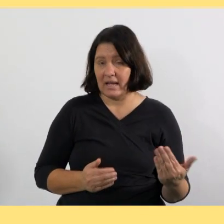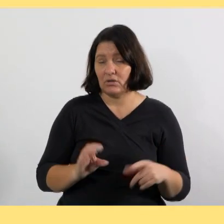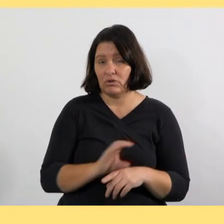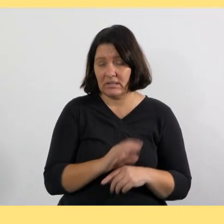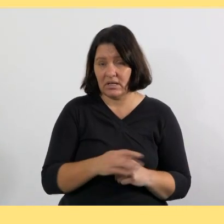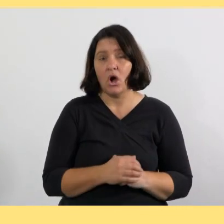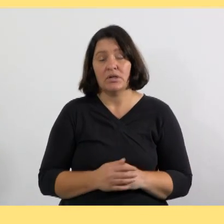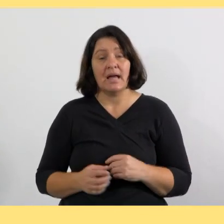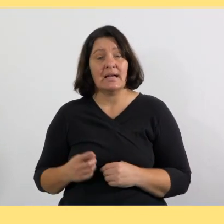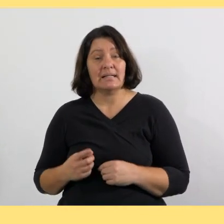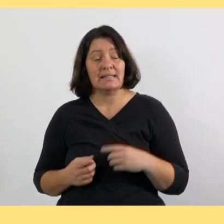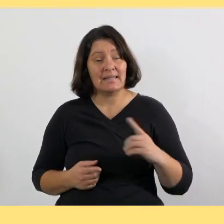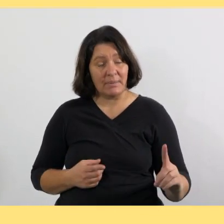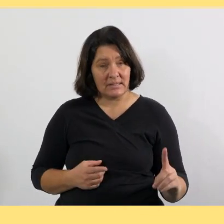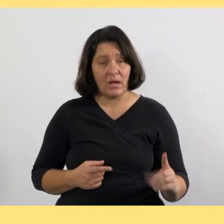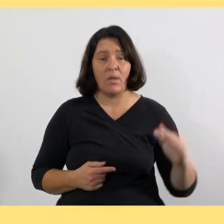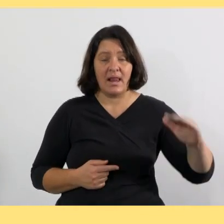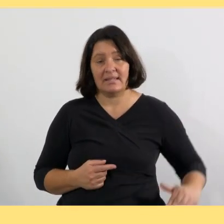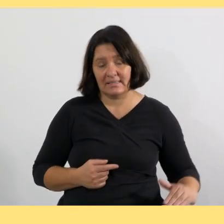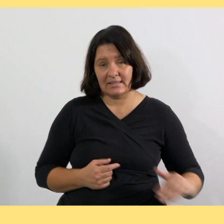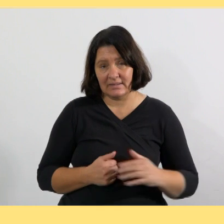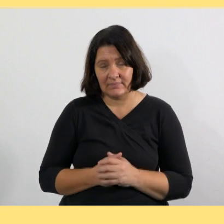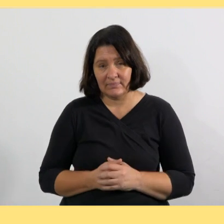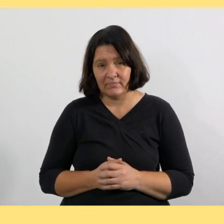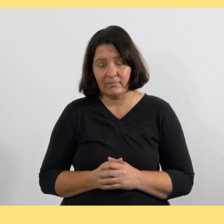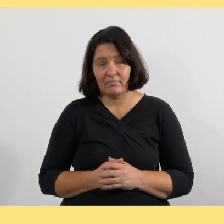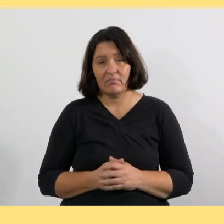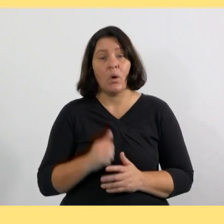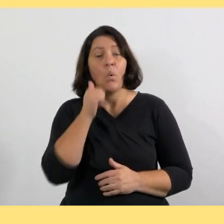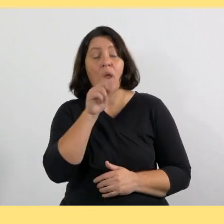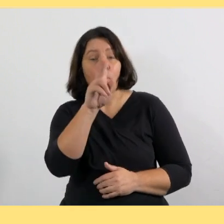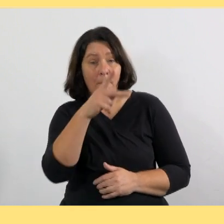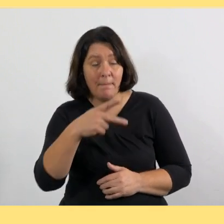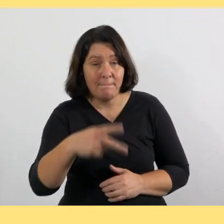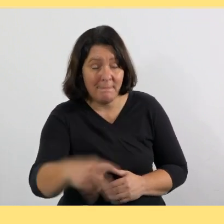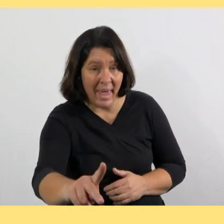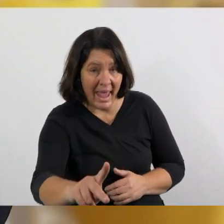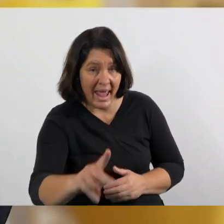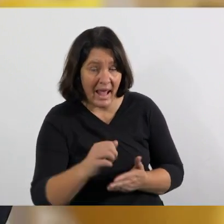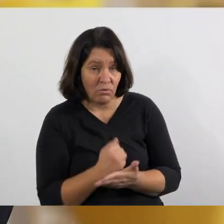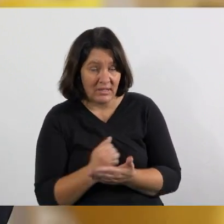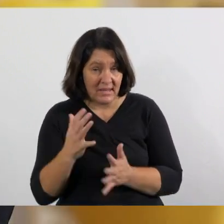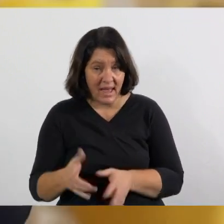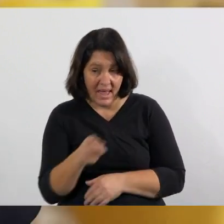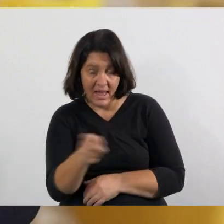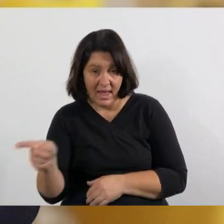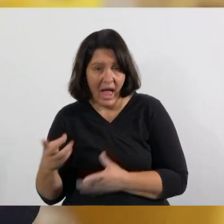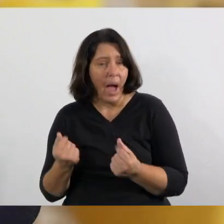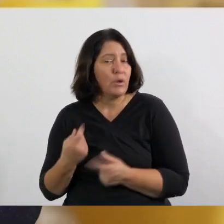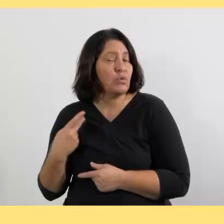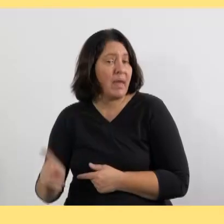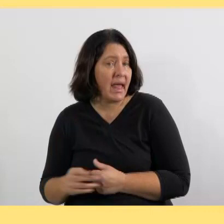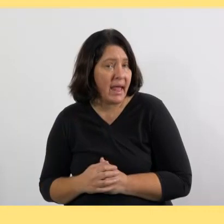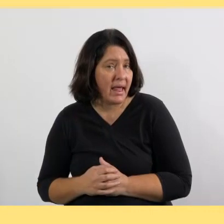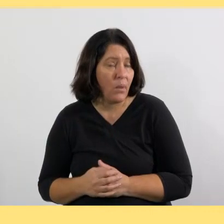side. And on the debit side, it will decrease. When we pay our creditors, how much did we